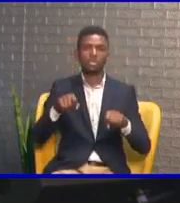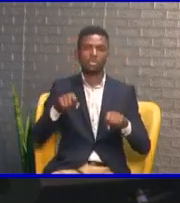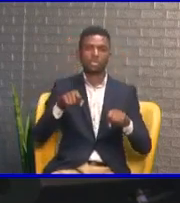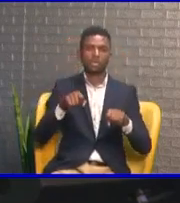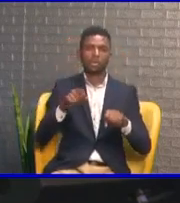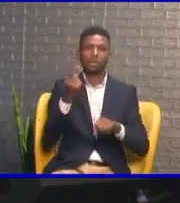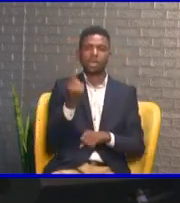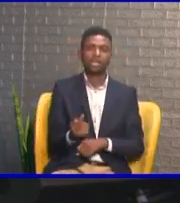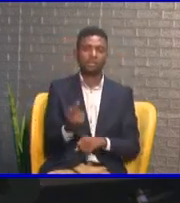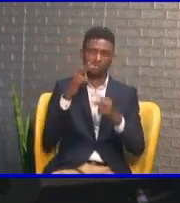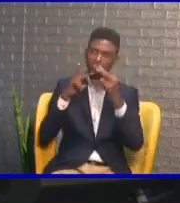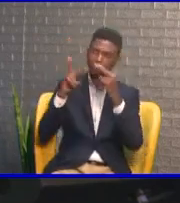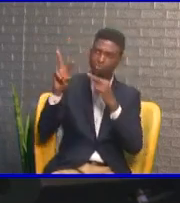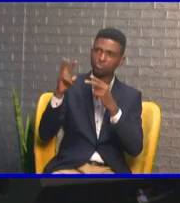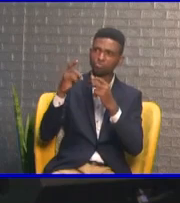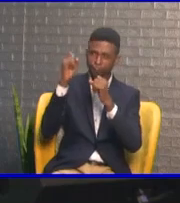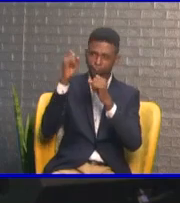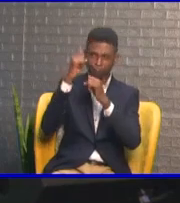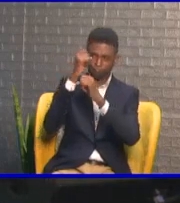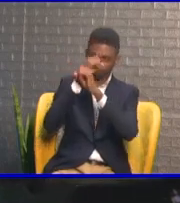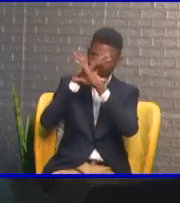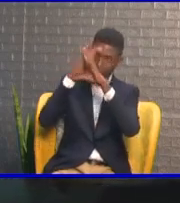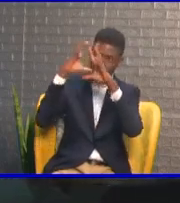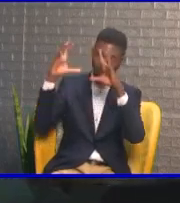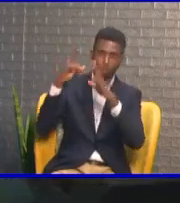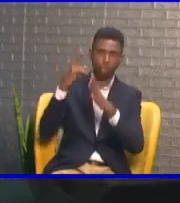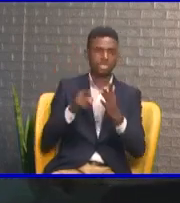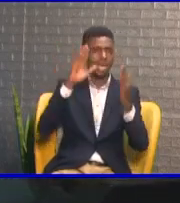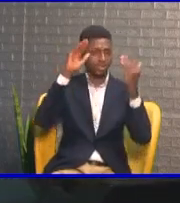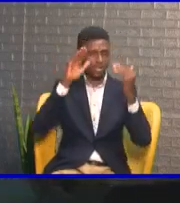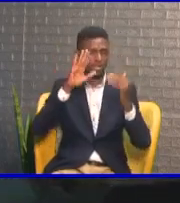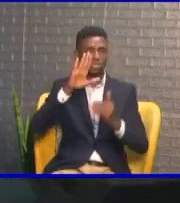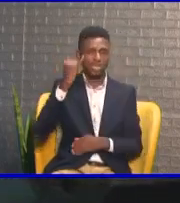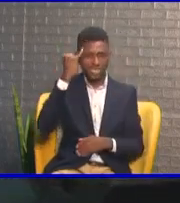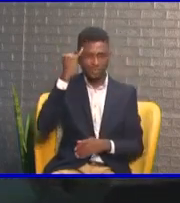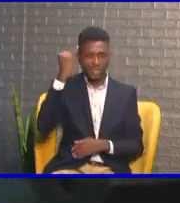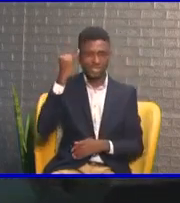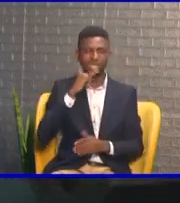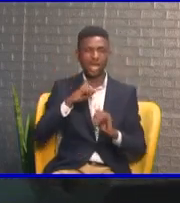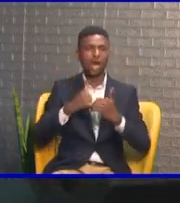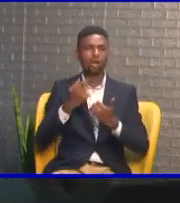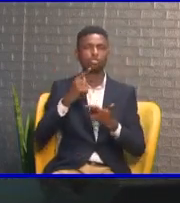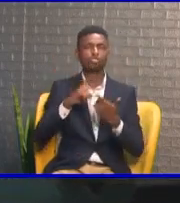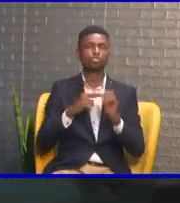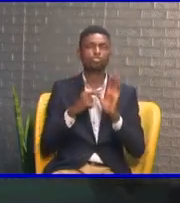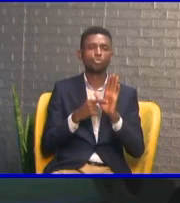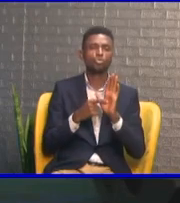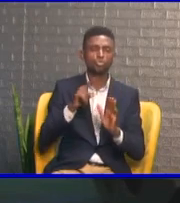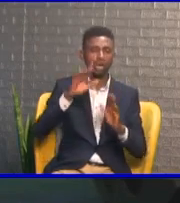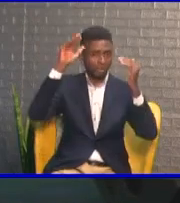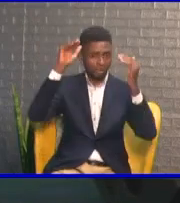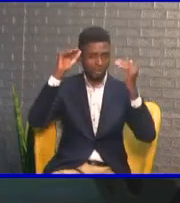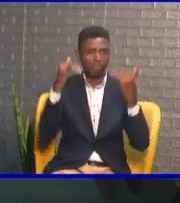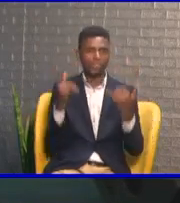you expect. So your imagination is actually how you express your expectation. So now you have faith. I'll